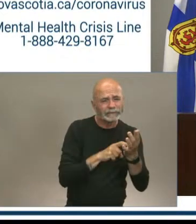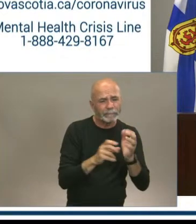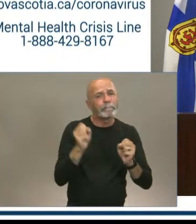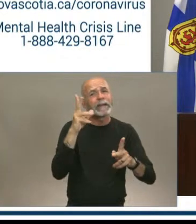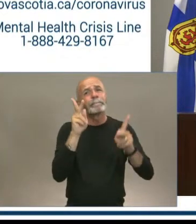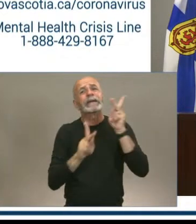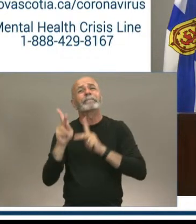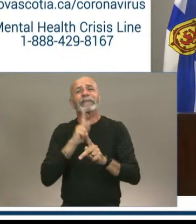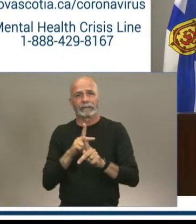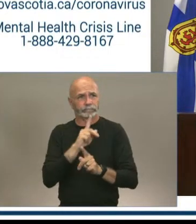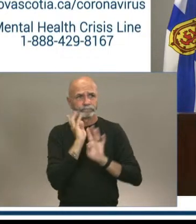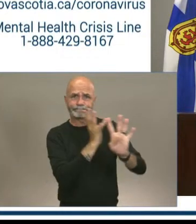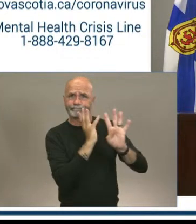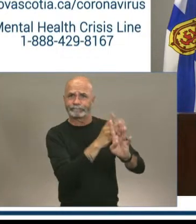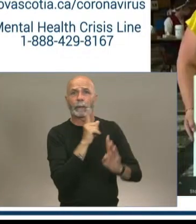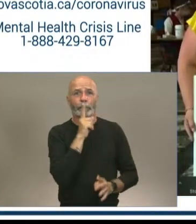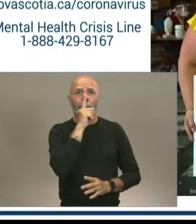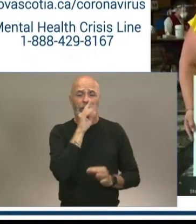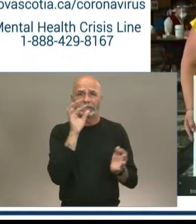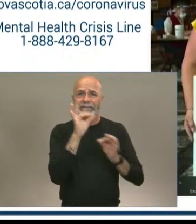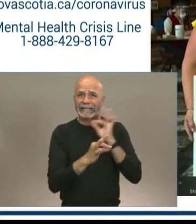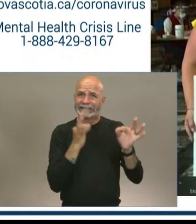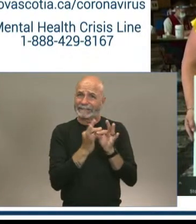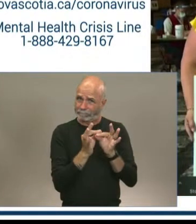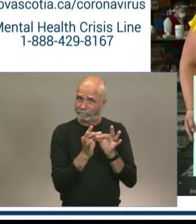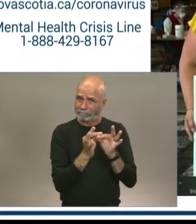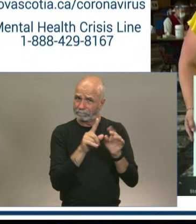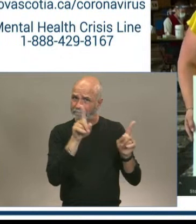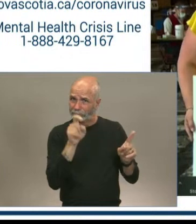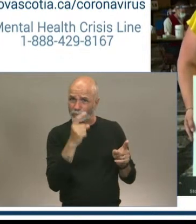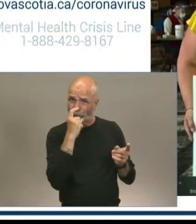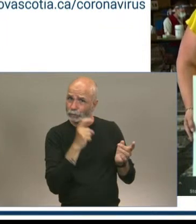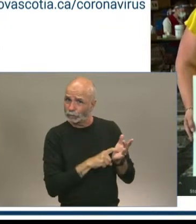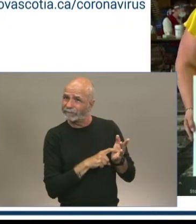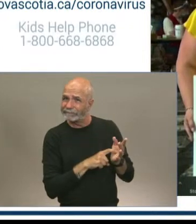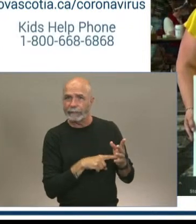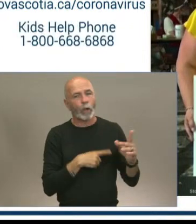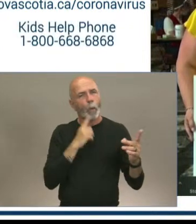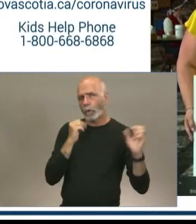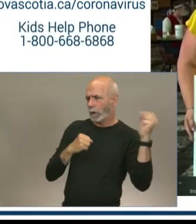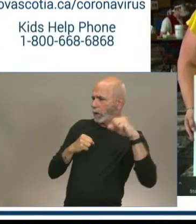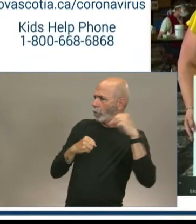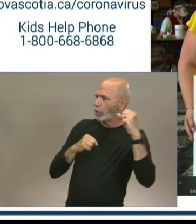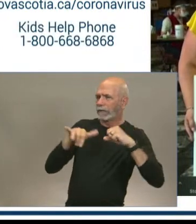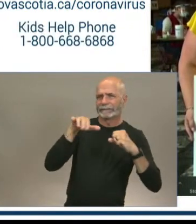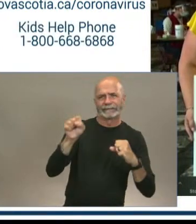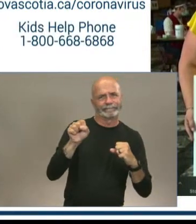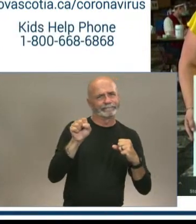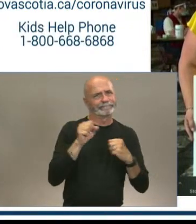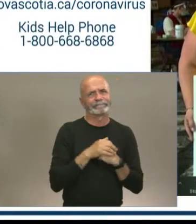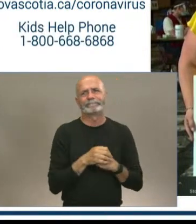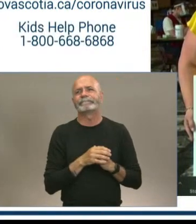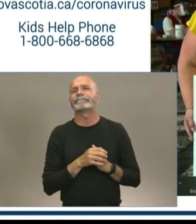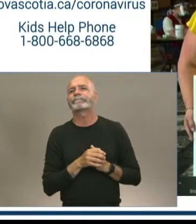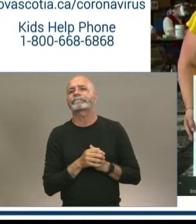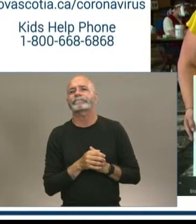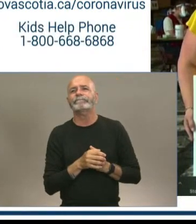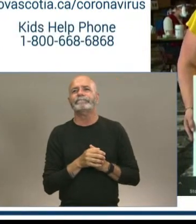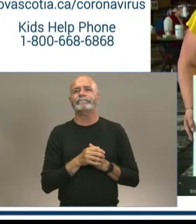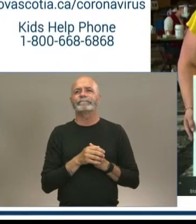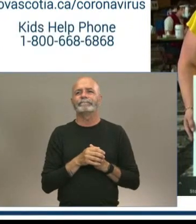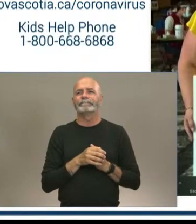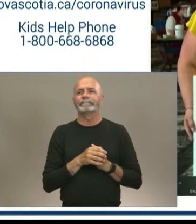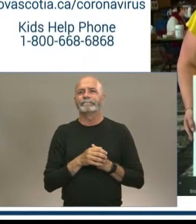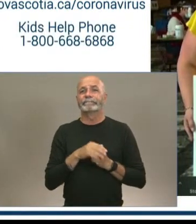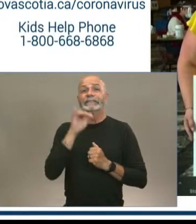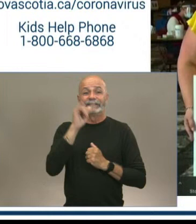tested. Yes, we actually are seeing a lot of people getting tested. So there is the the